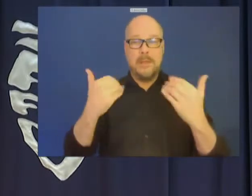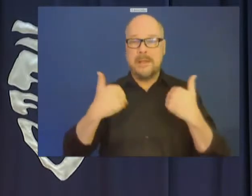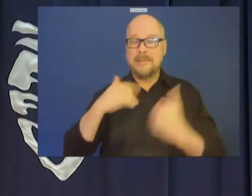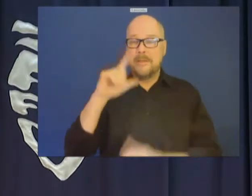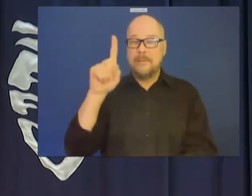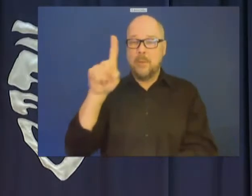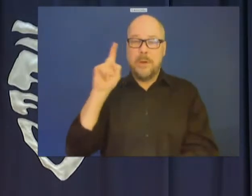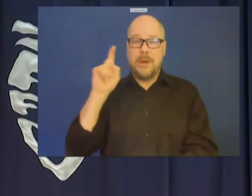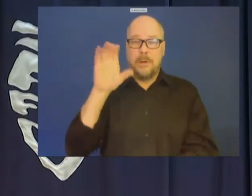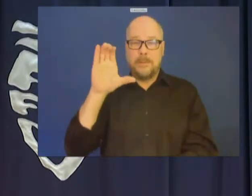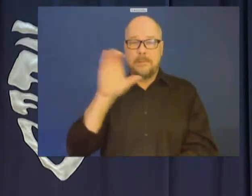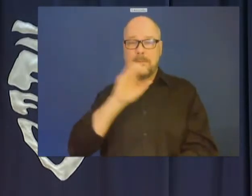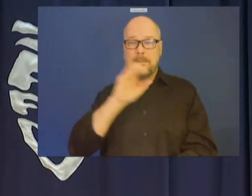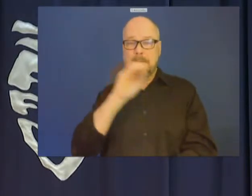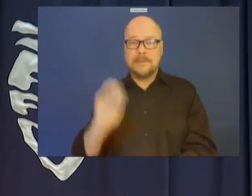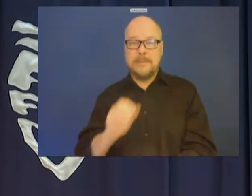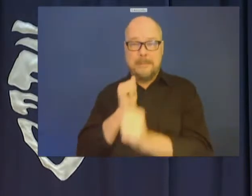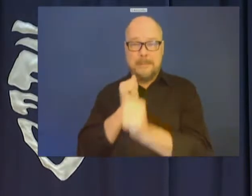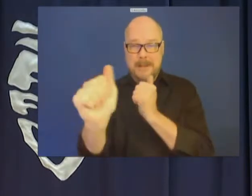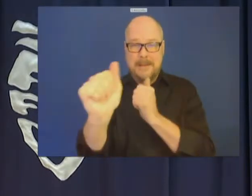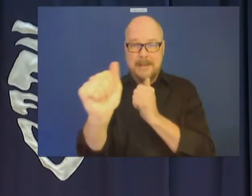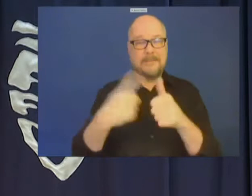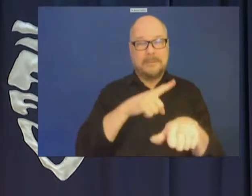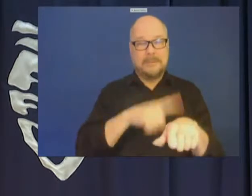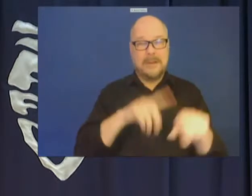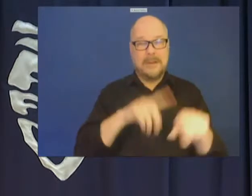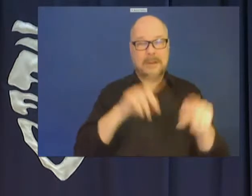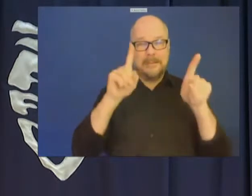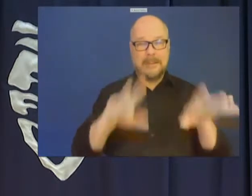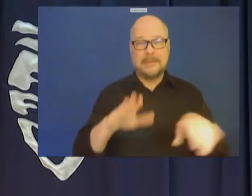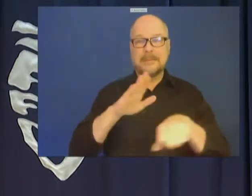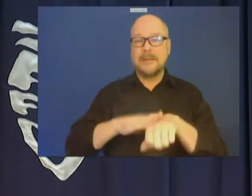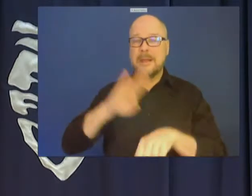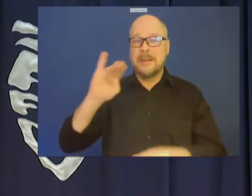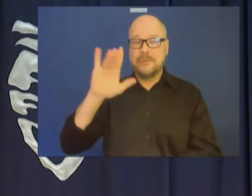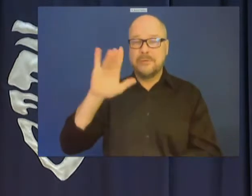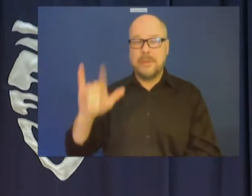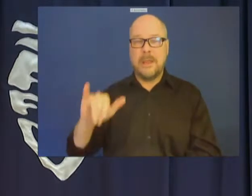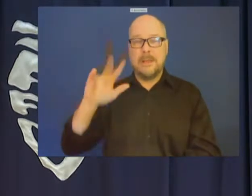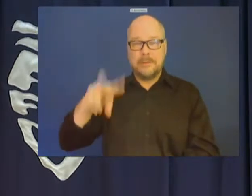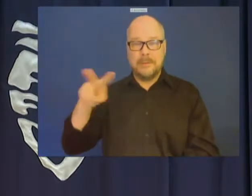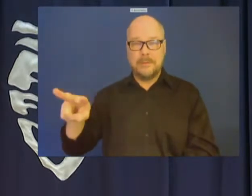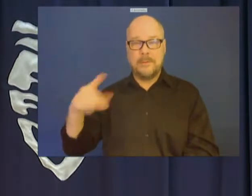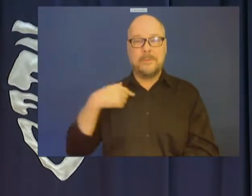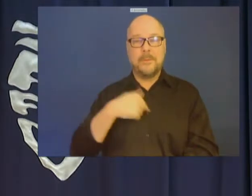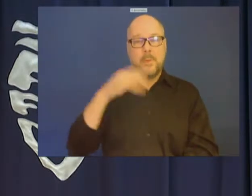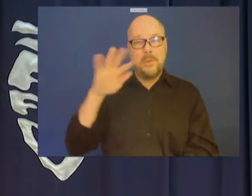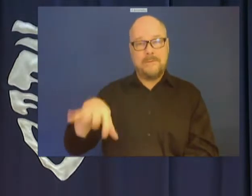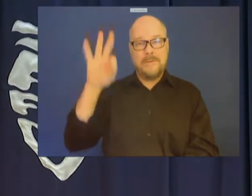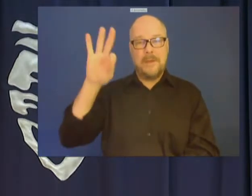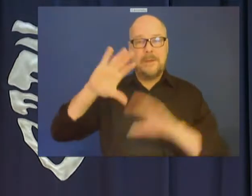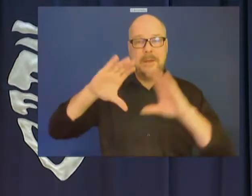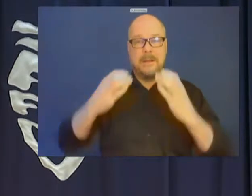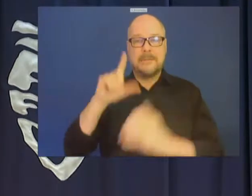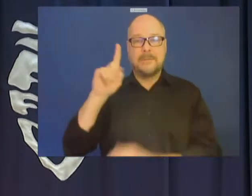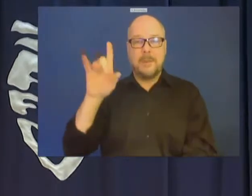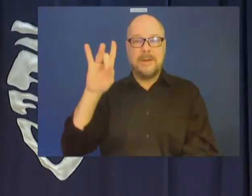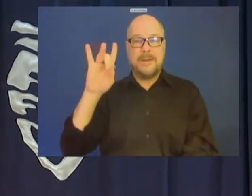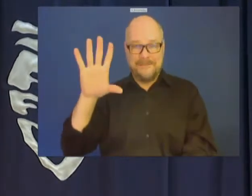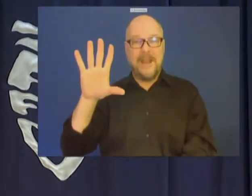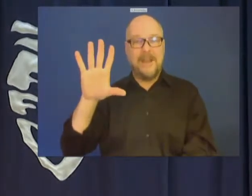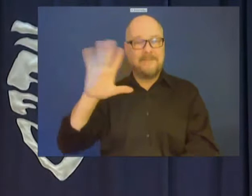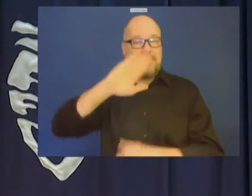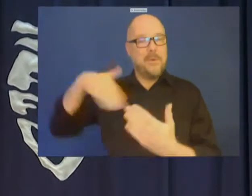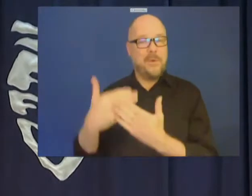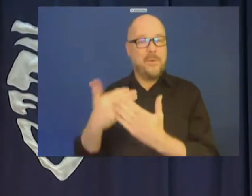first time taking the test. On July 22nd, we found out that Class 185 had done just that.